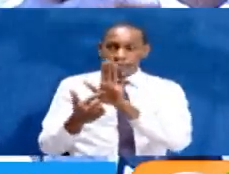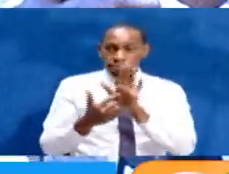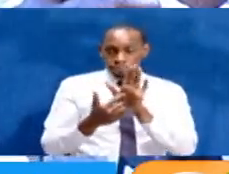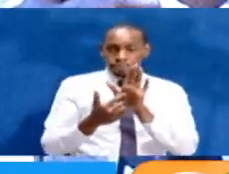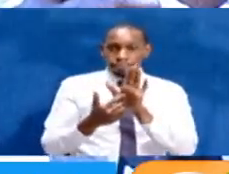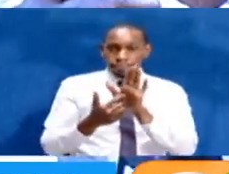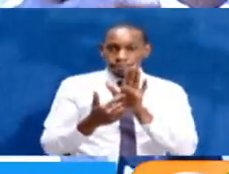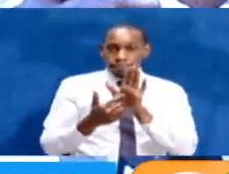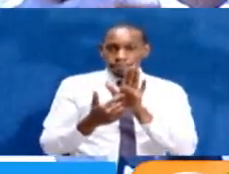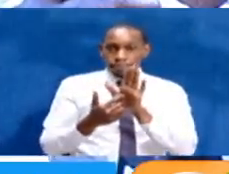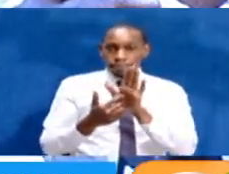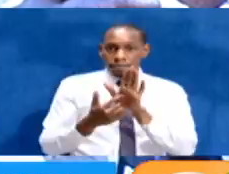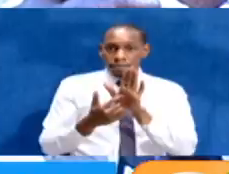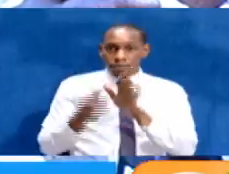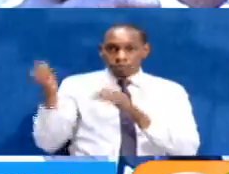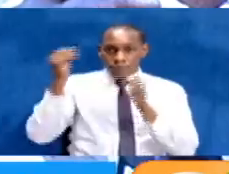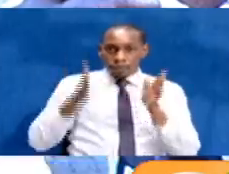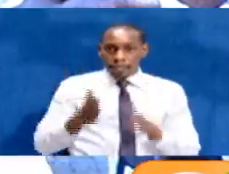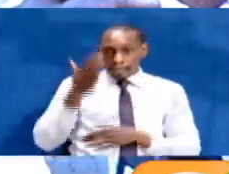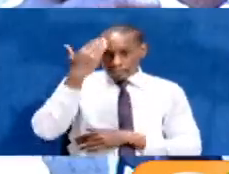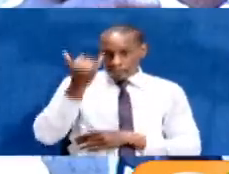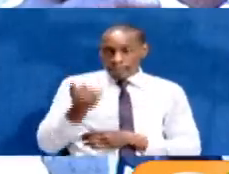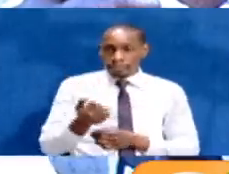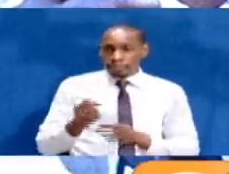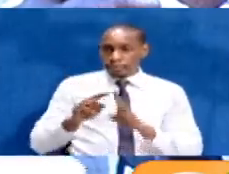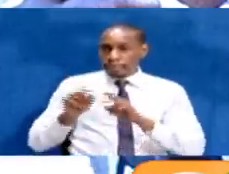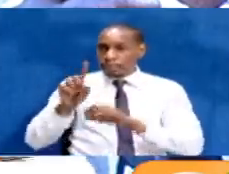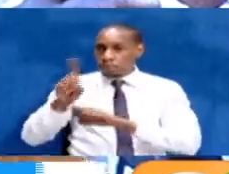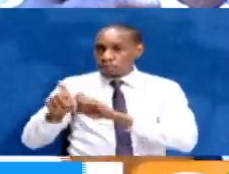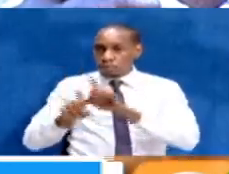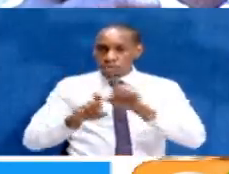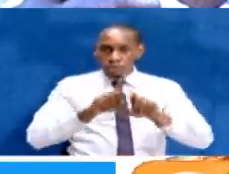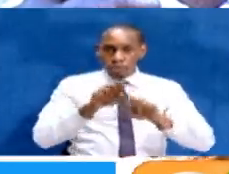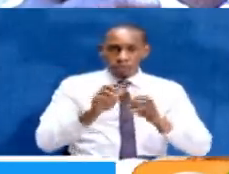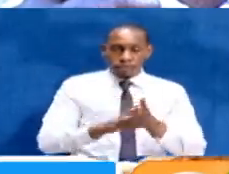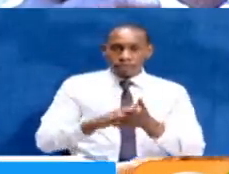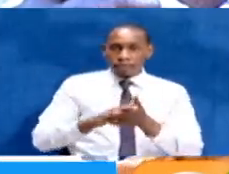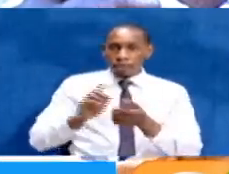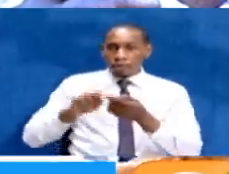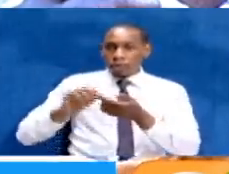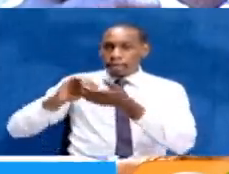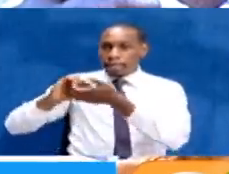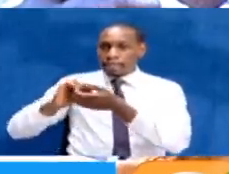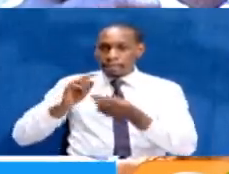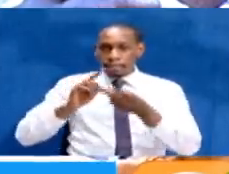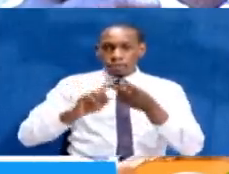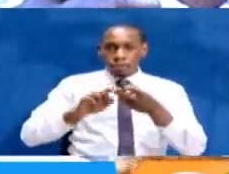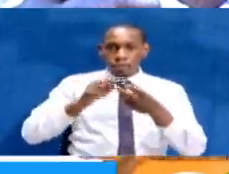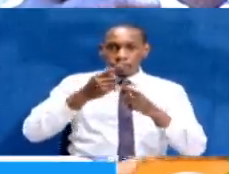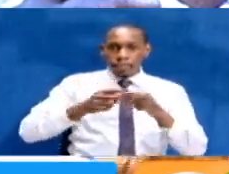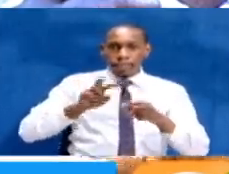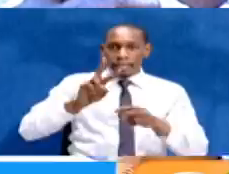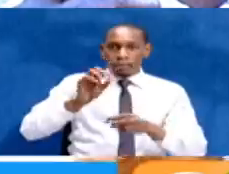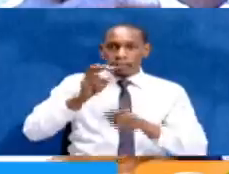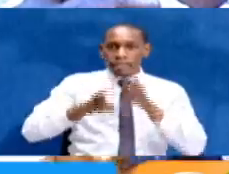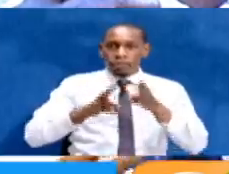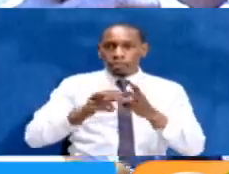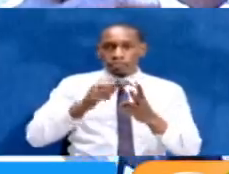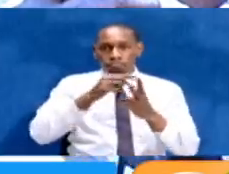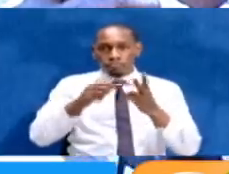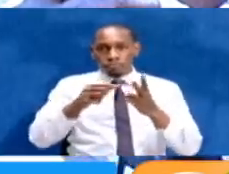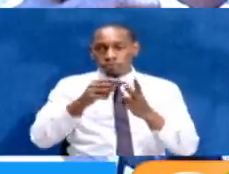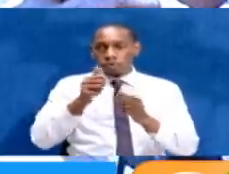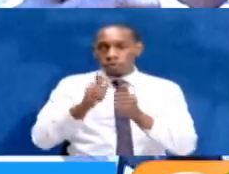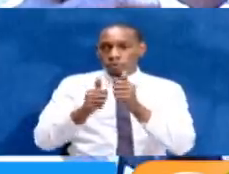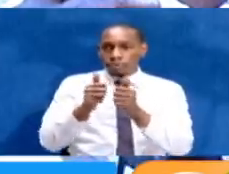political players. Because then you'll start asking, between the handshake and 2022, which of